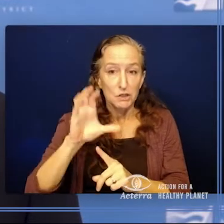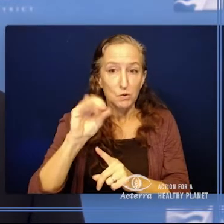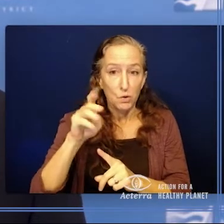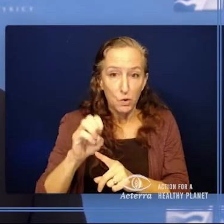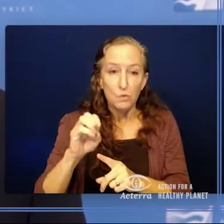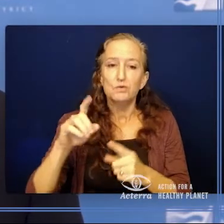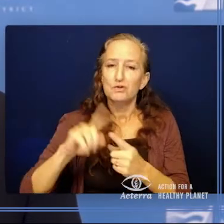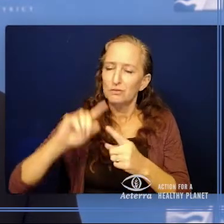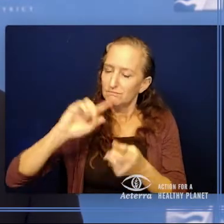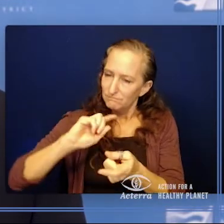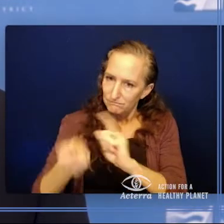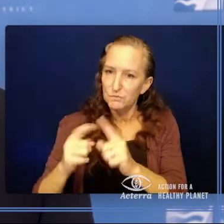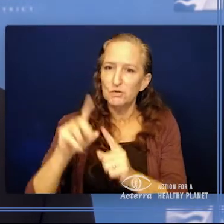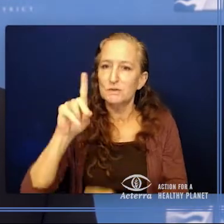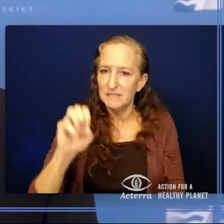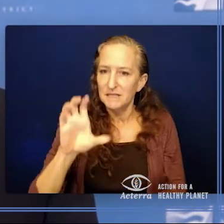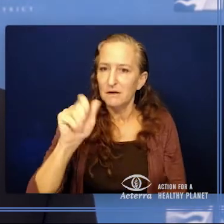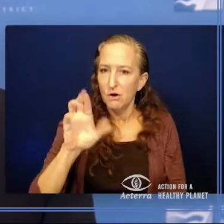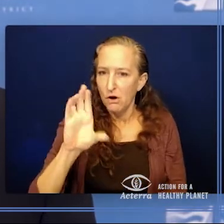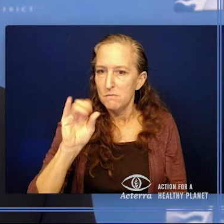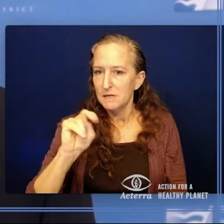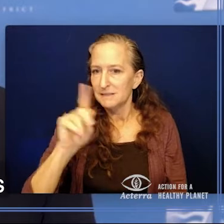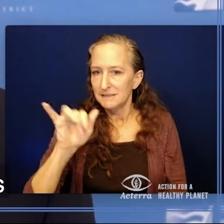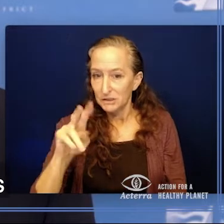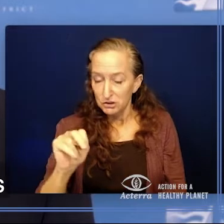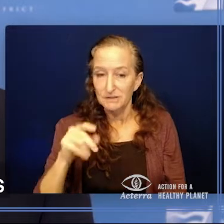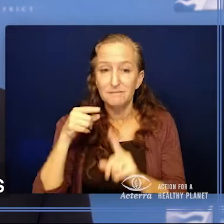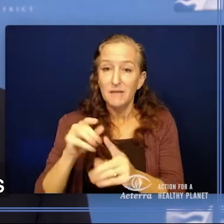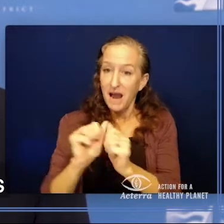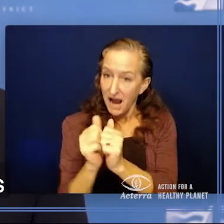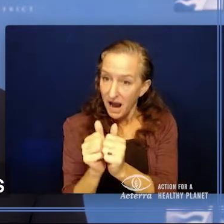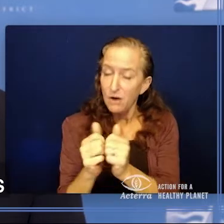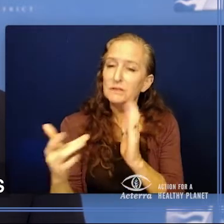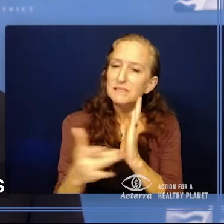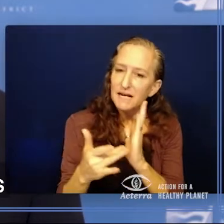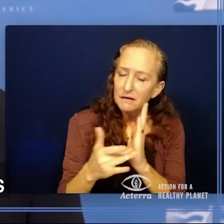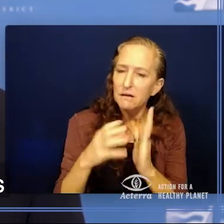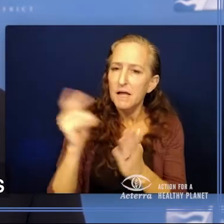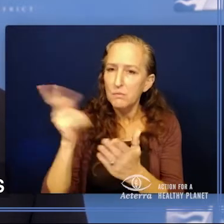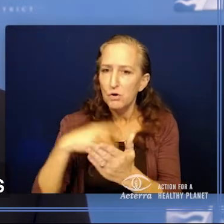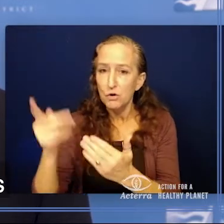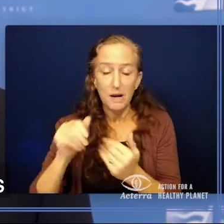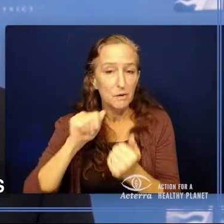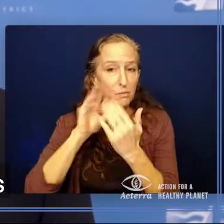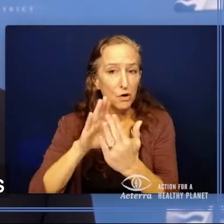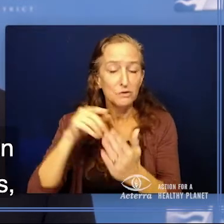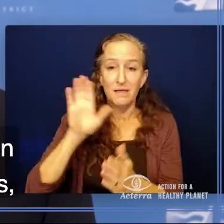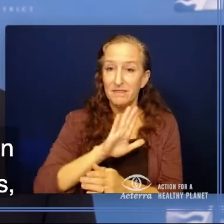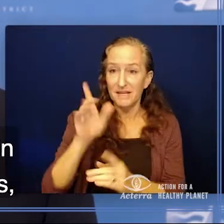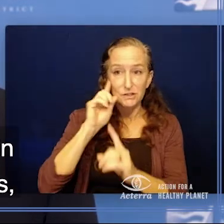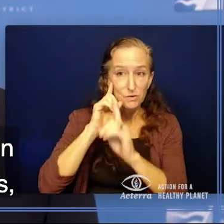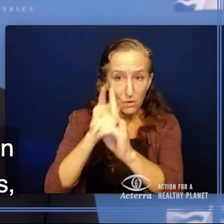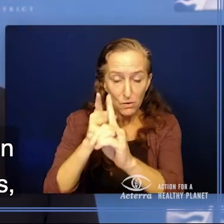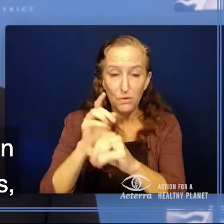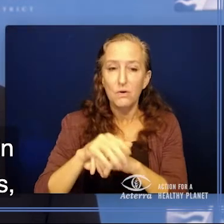new construction. Driving decarbonization through technical and programmatic approaches, this initiative has